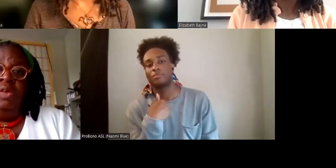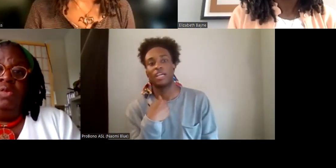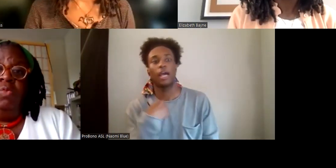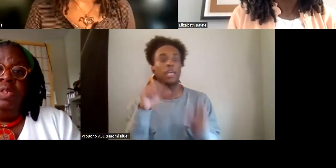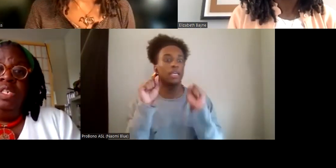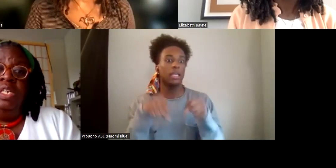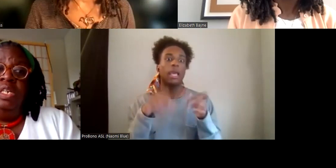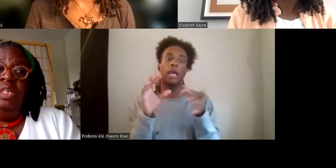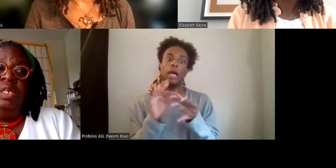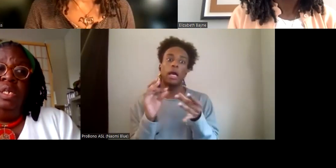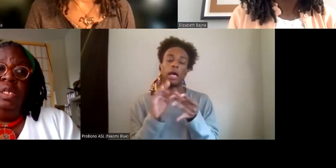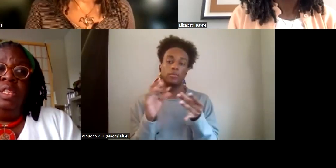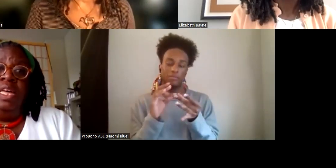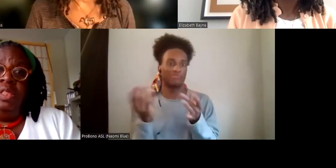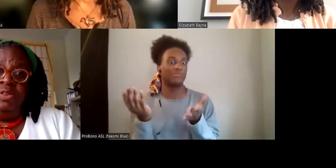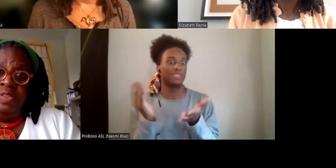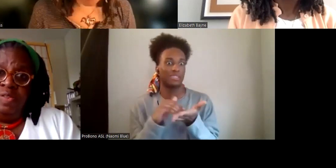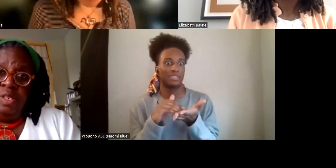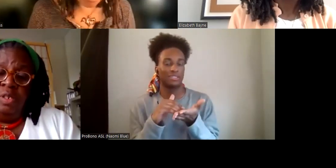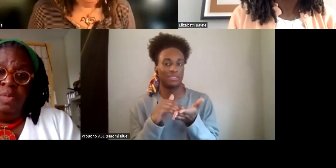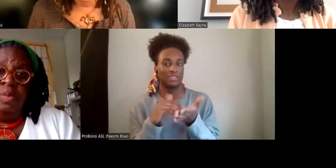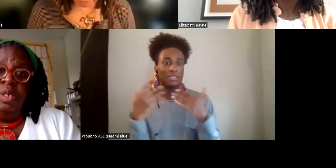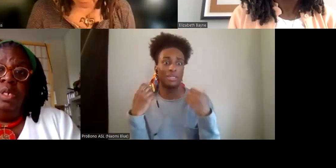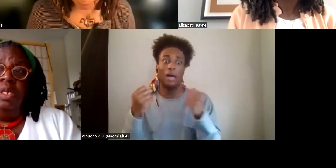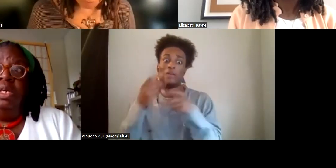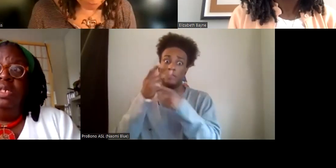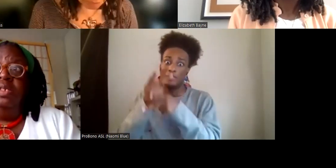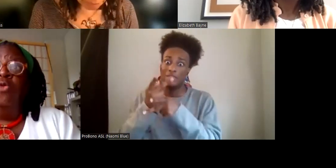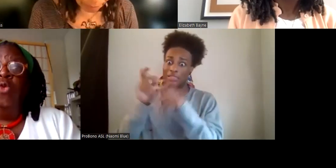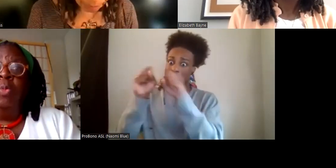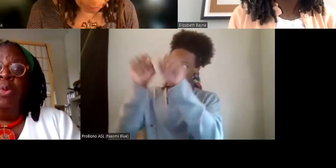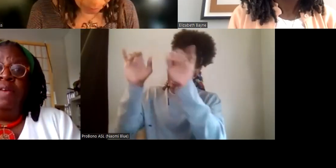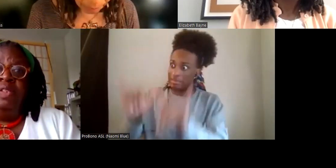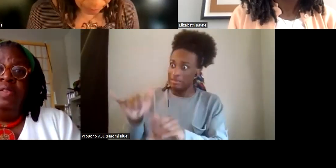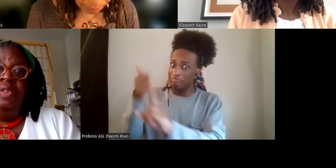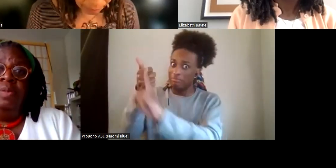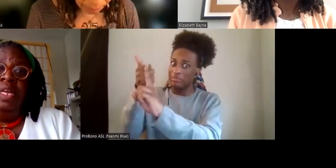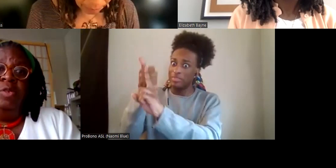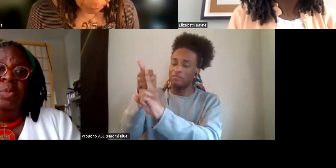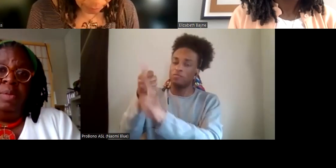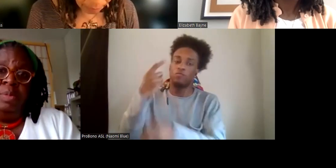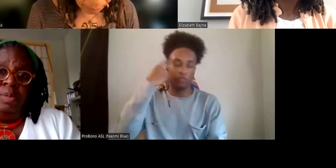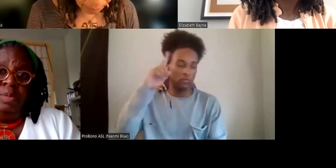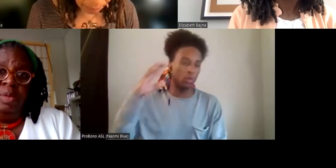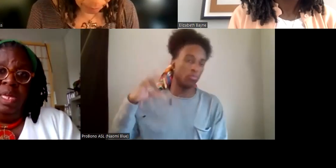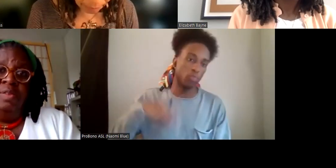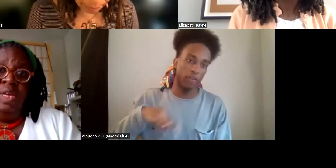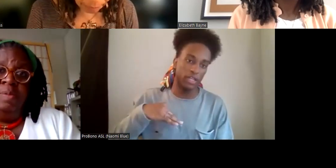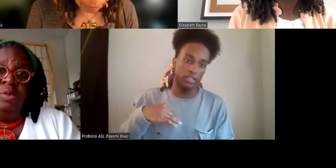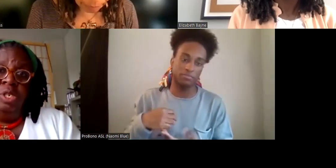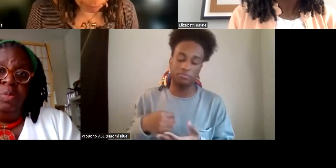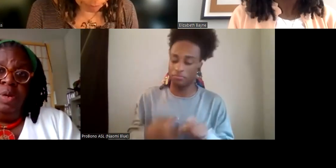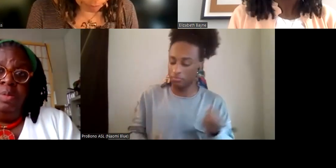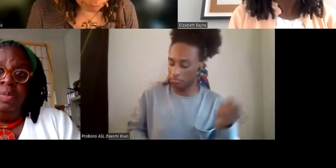comment that once again, the healthcare system is a for-profit system, and that's a problem. That